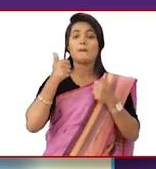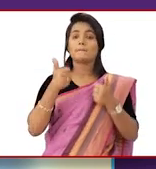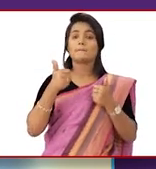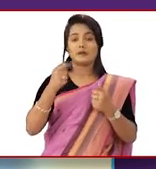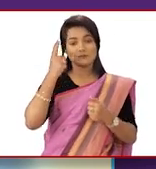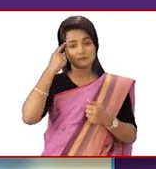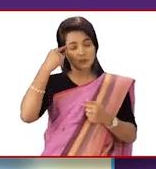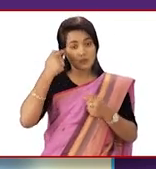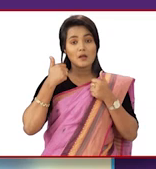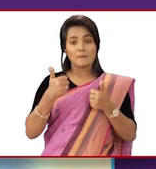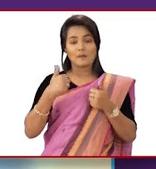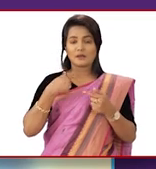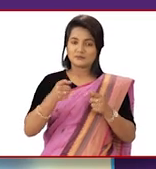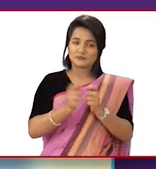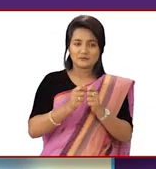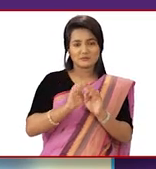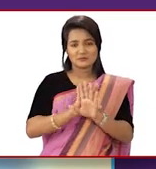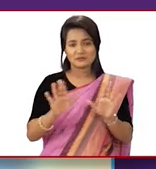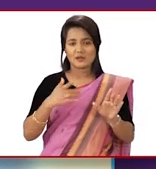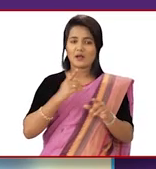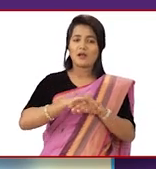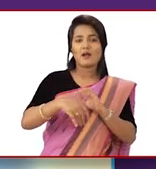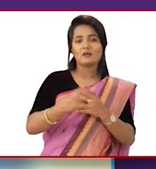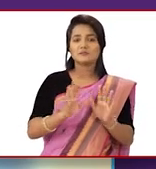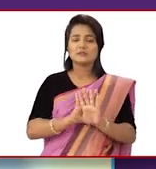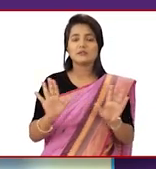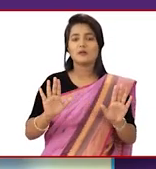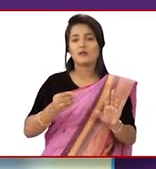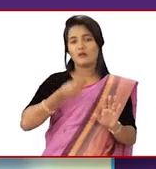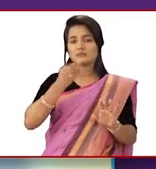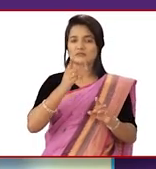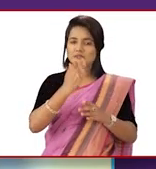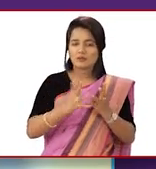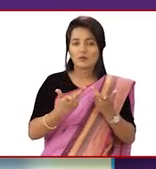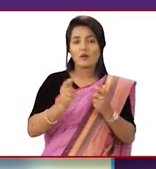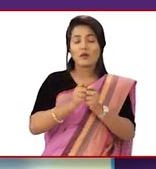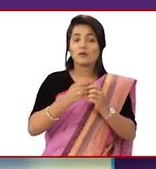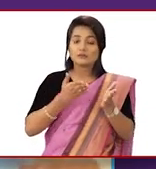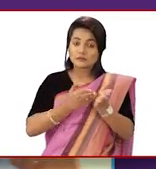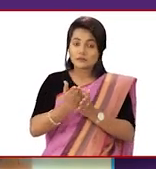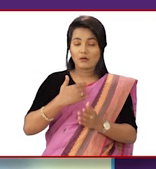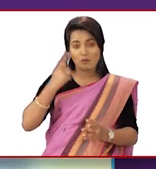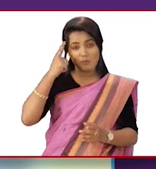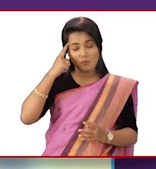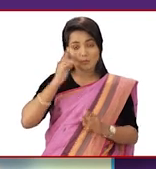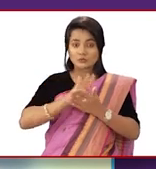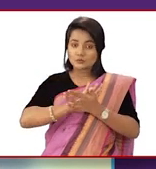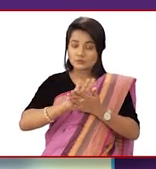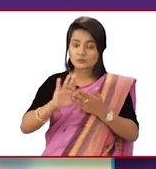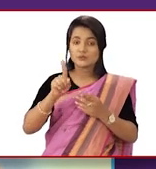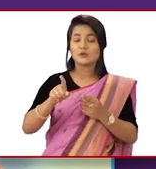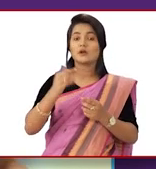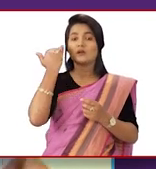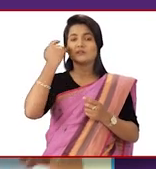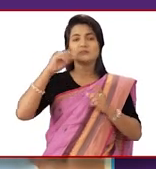bad intention when they write a column or wash a dish, so to say. And I think keeping an open mind and the culture of